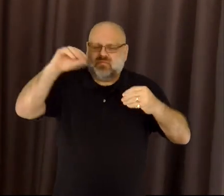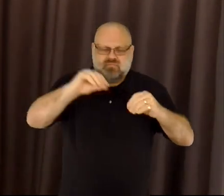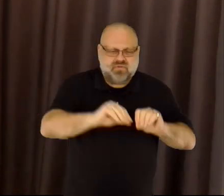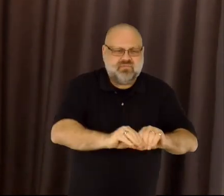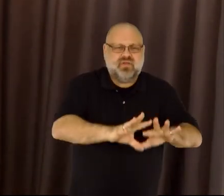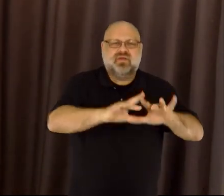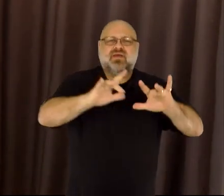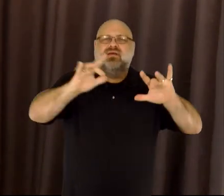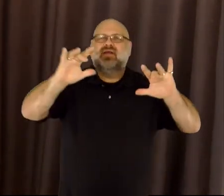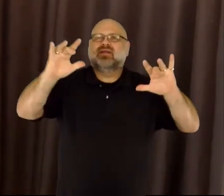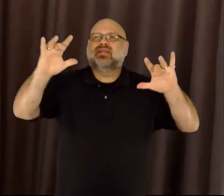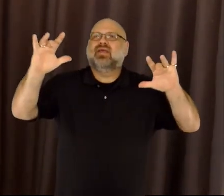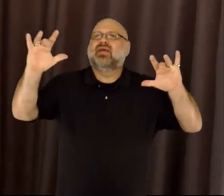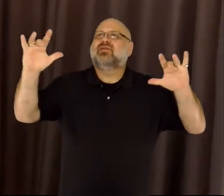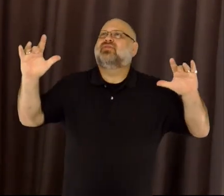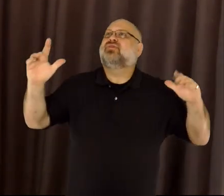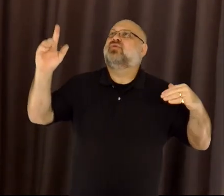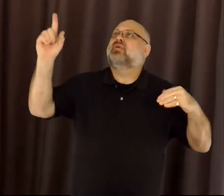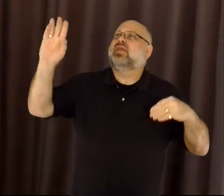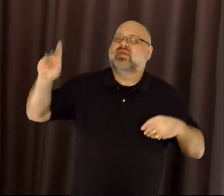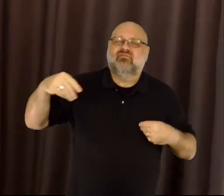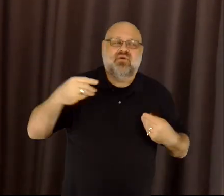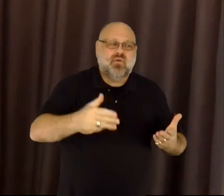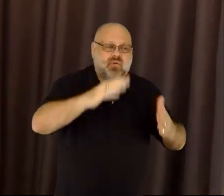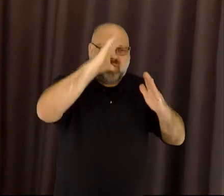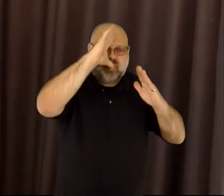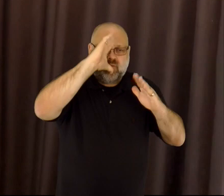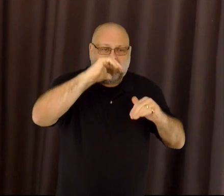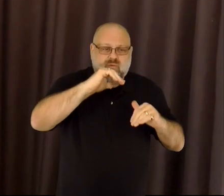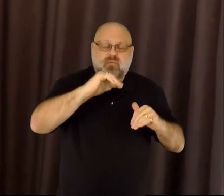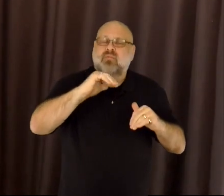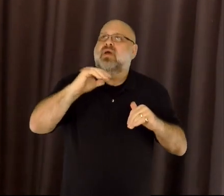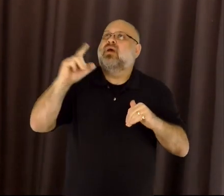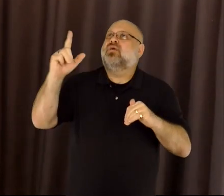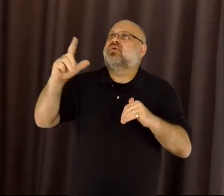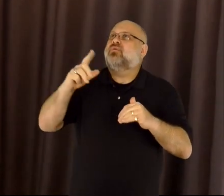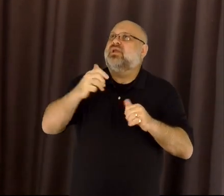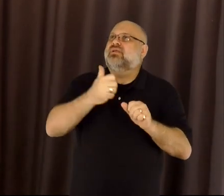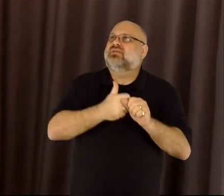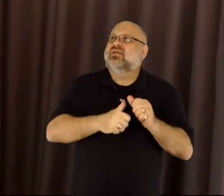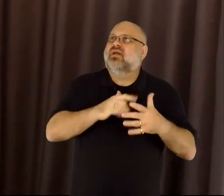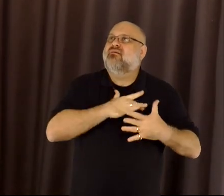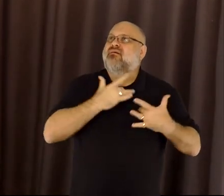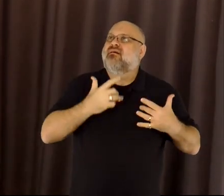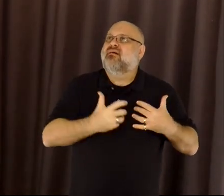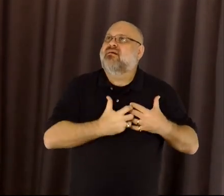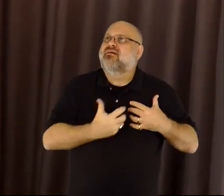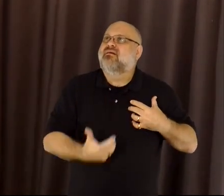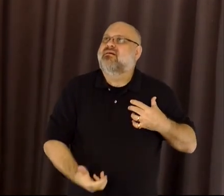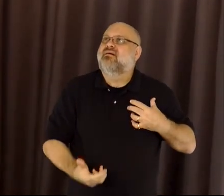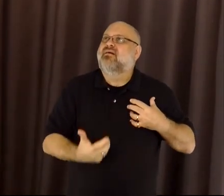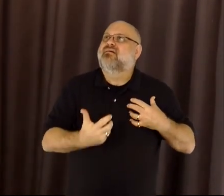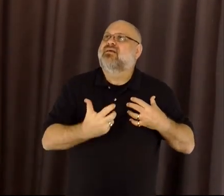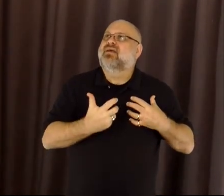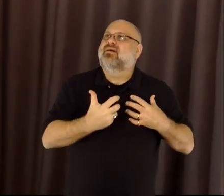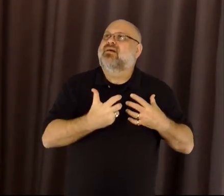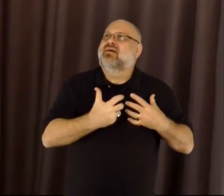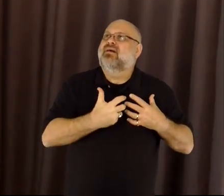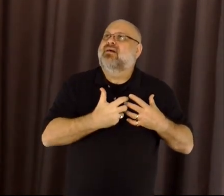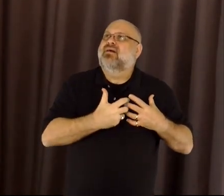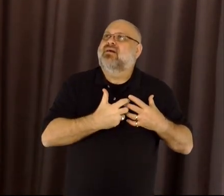the darkness, you give hope, you restore